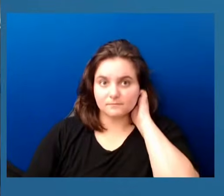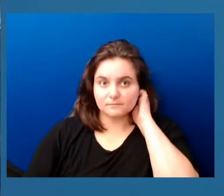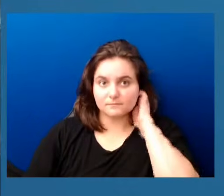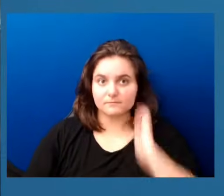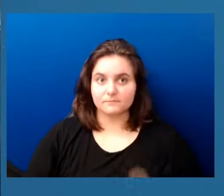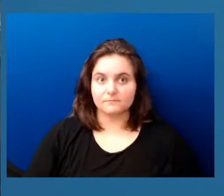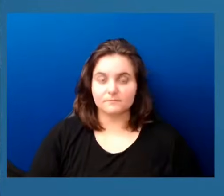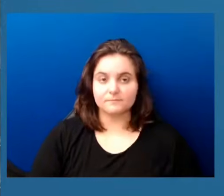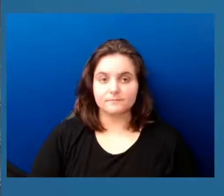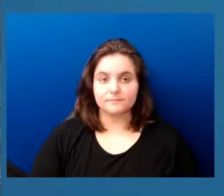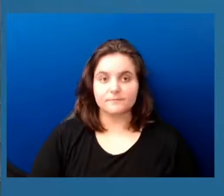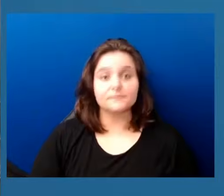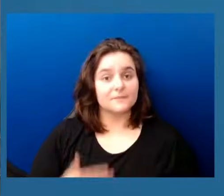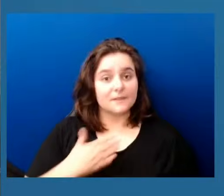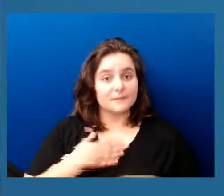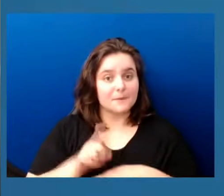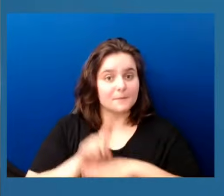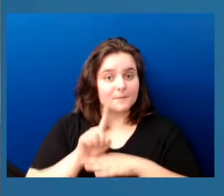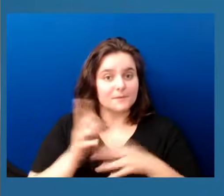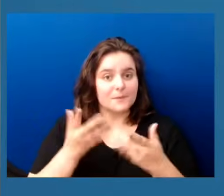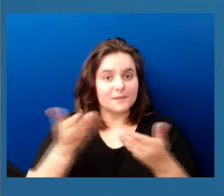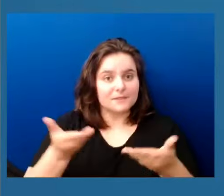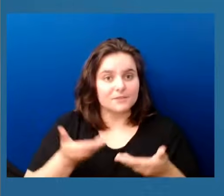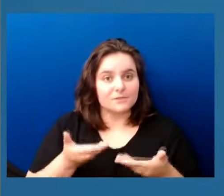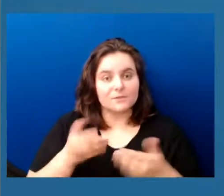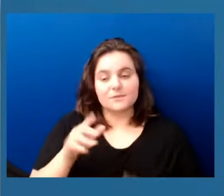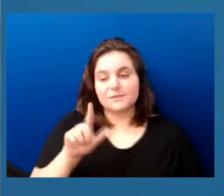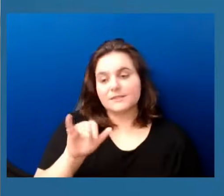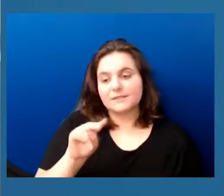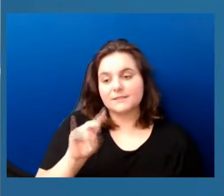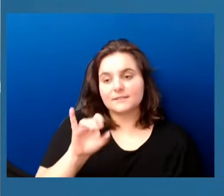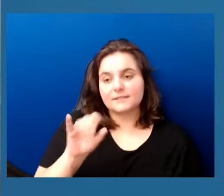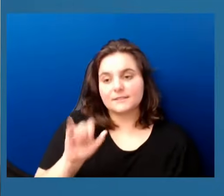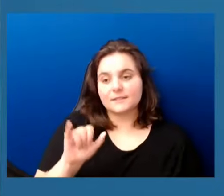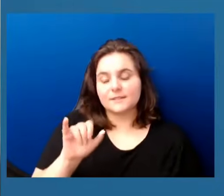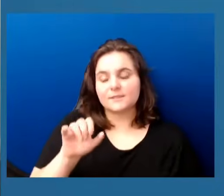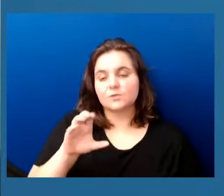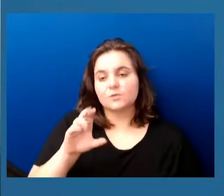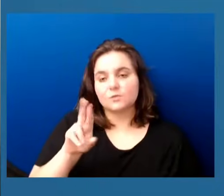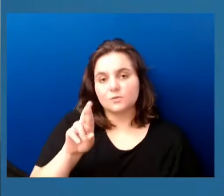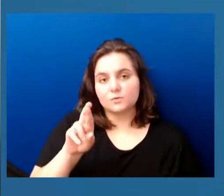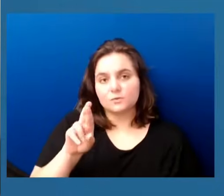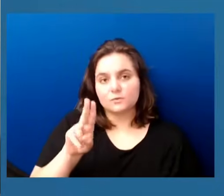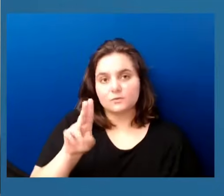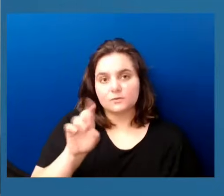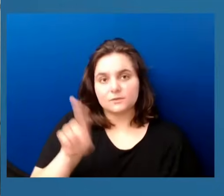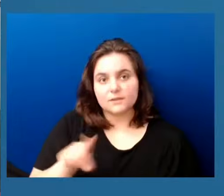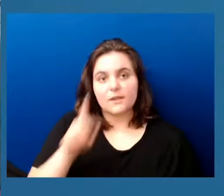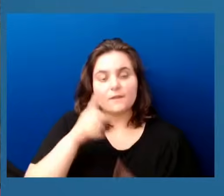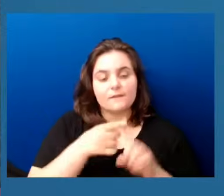It's my privilege to introduce Lindsay Cruzan-Muse, Director of Crime Victim Services from St. Peter's Health Partners.